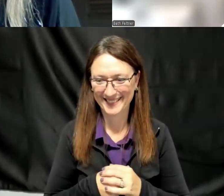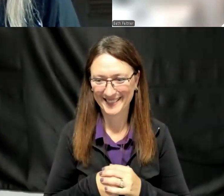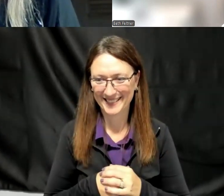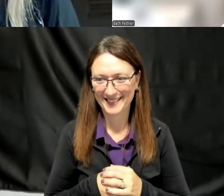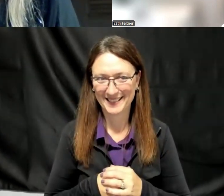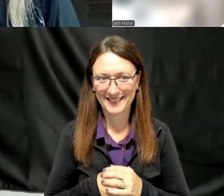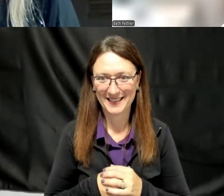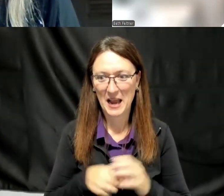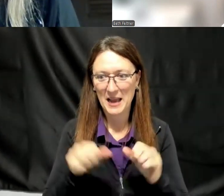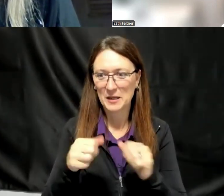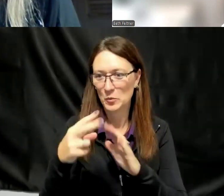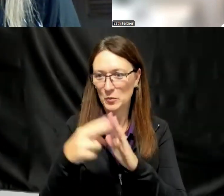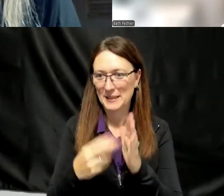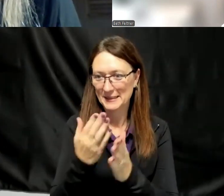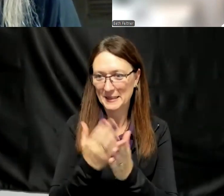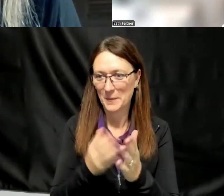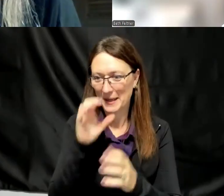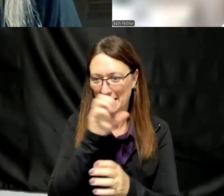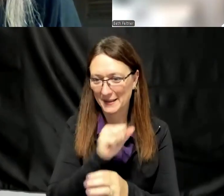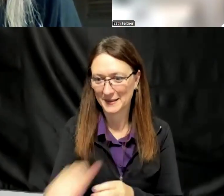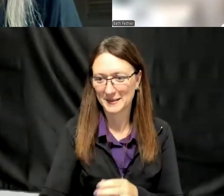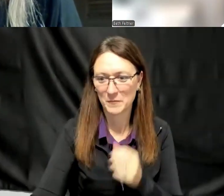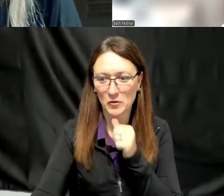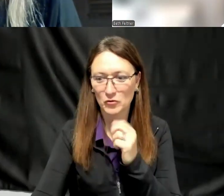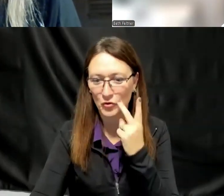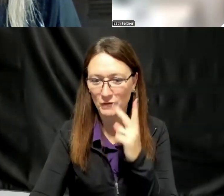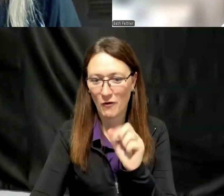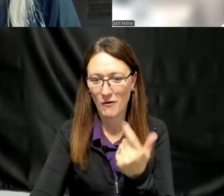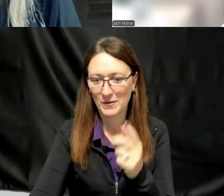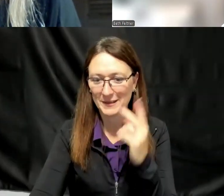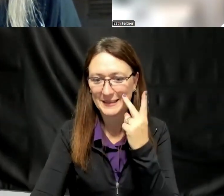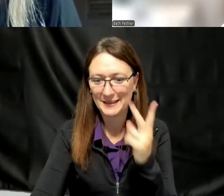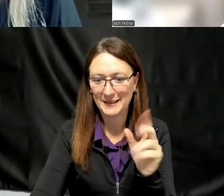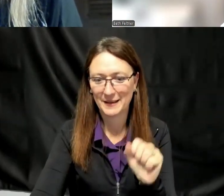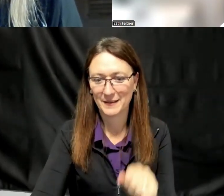I could read some of these out, I guess. I don't know if everybody's seen them.